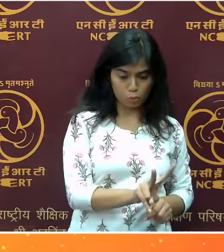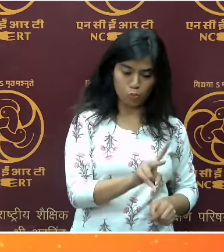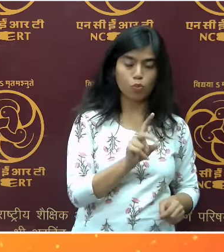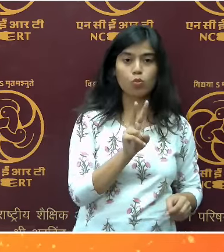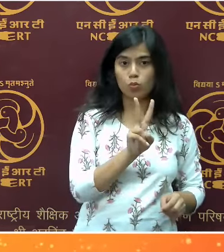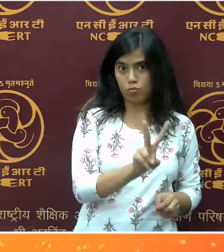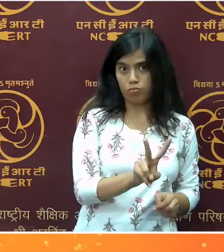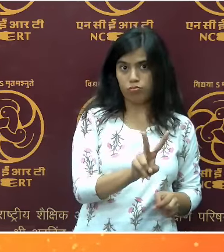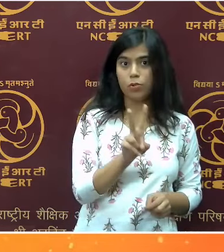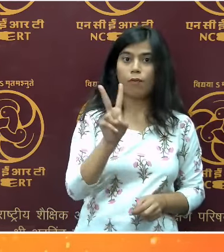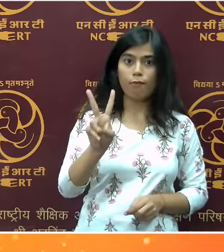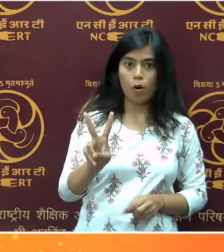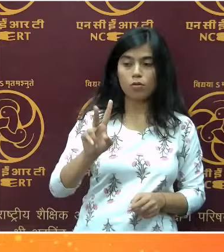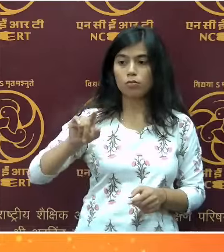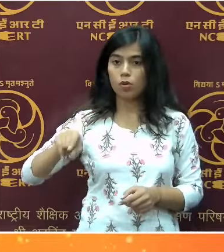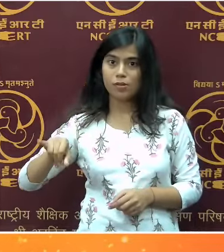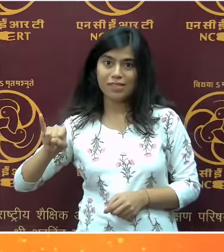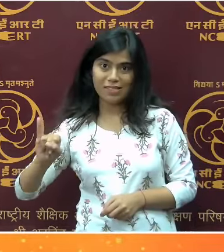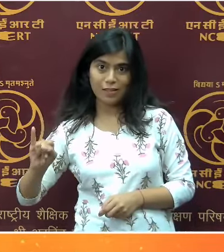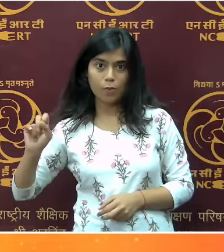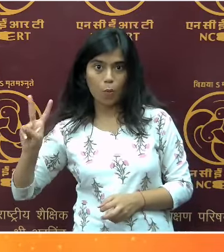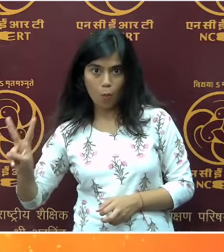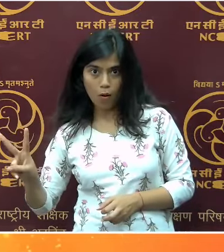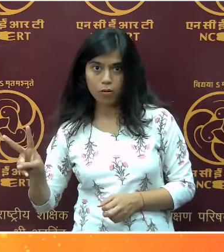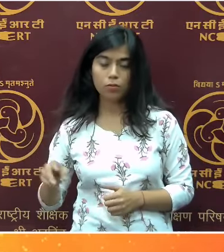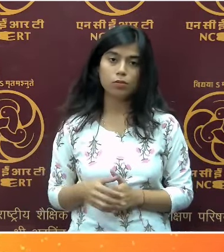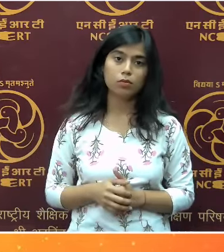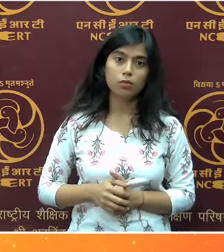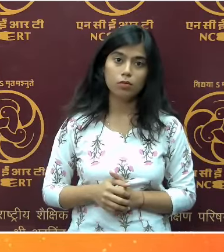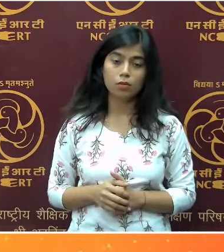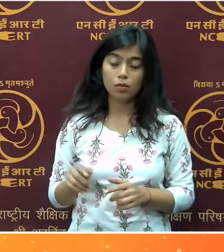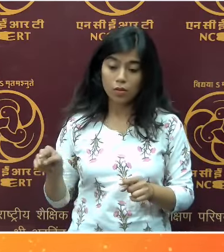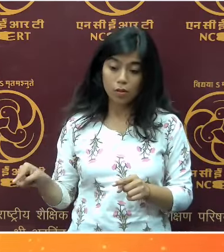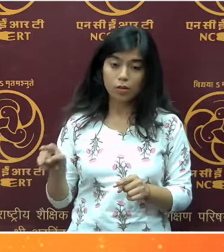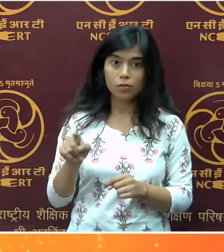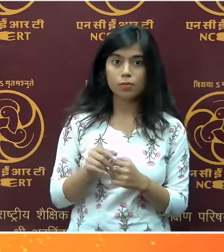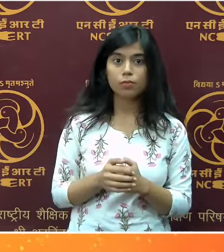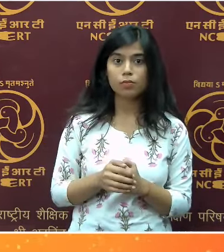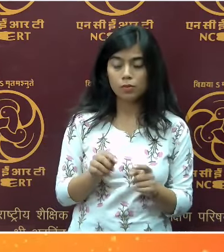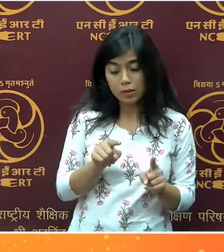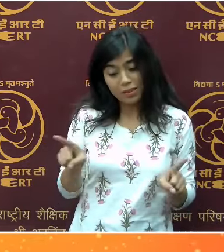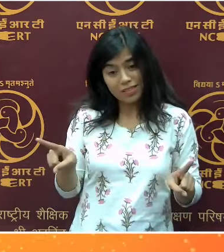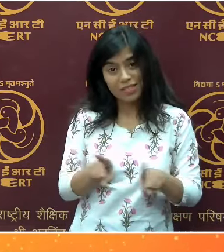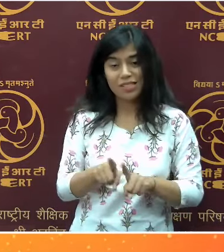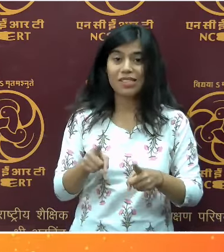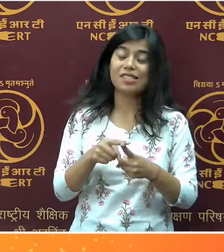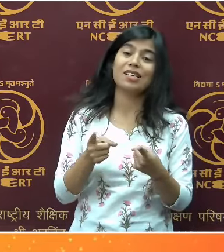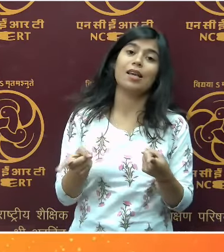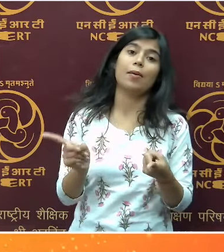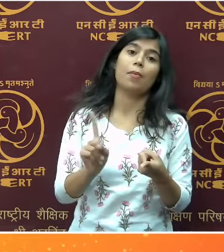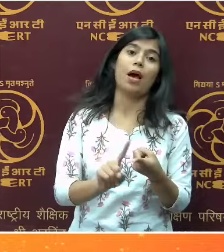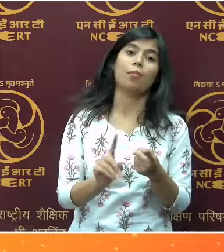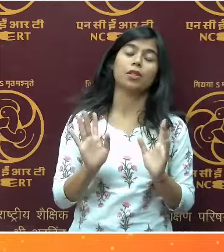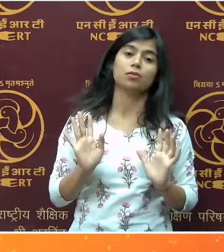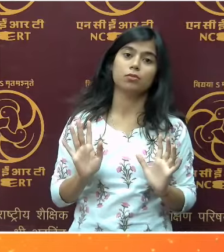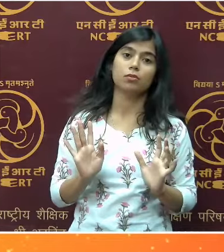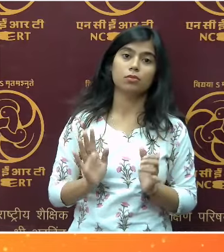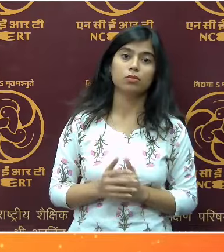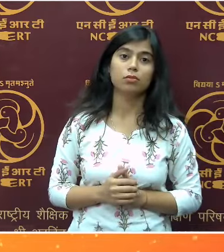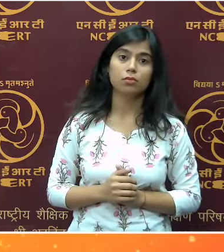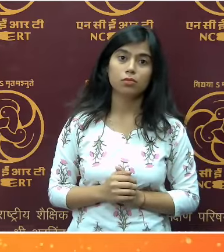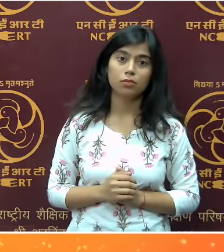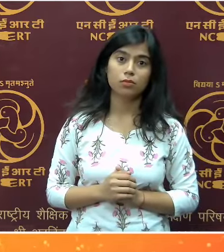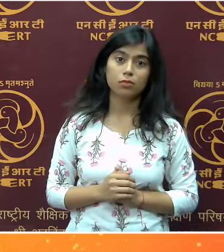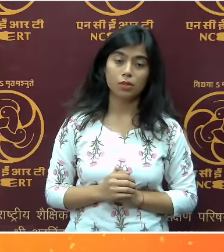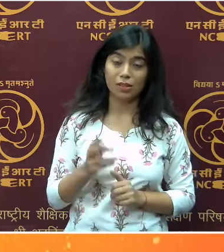the charges from 12 volt pass through the charges from 6 volt. The same thing happening here. So when we connect